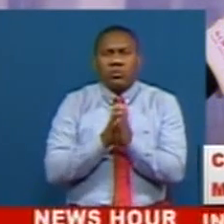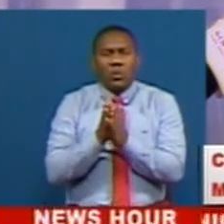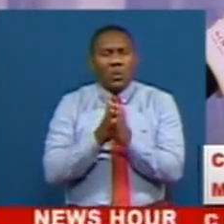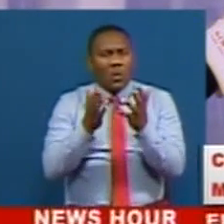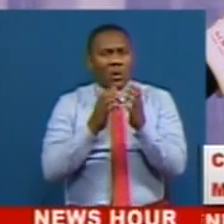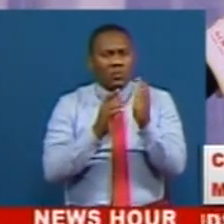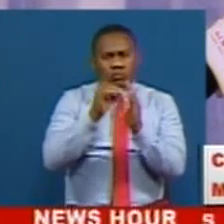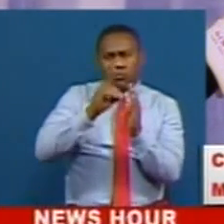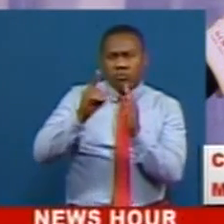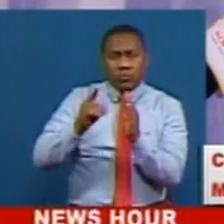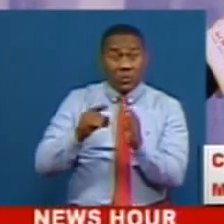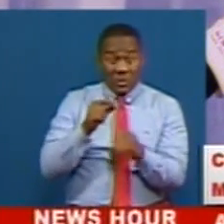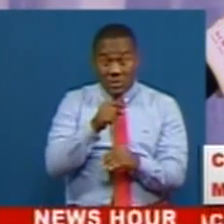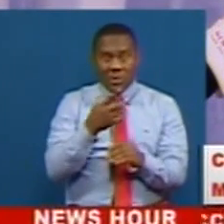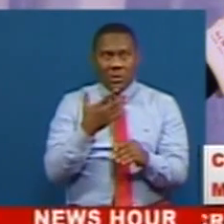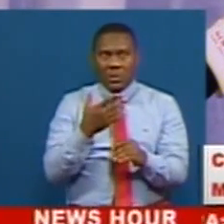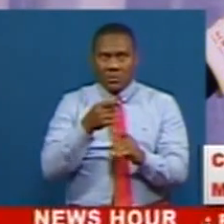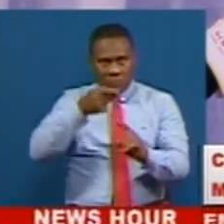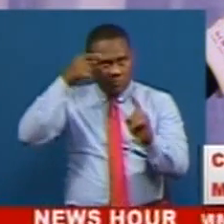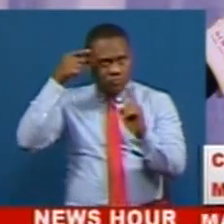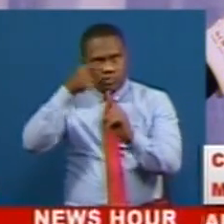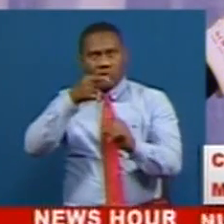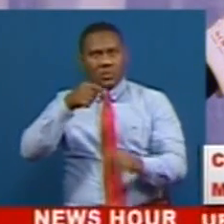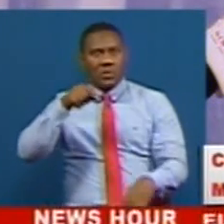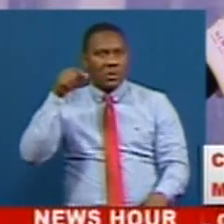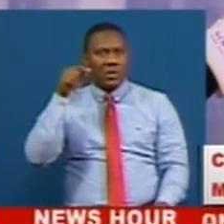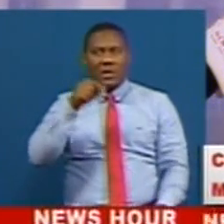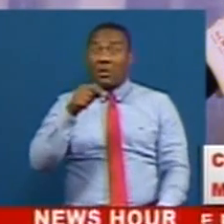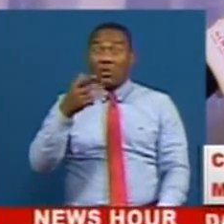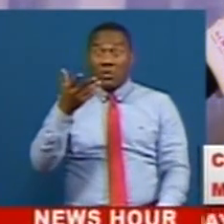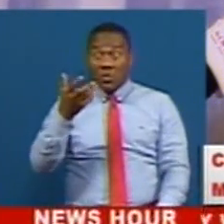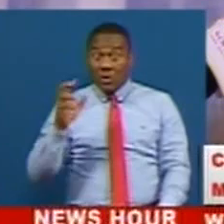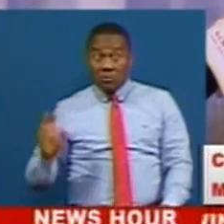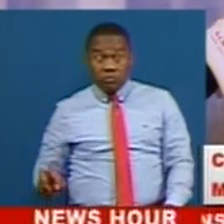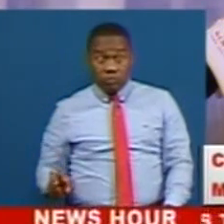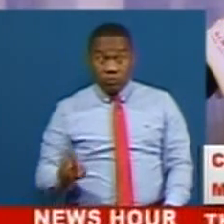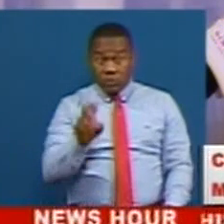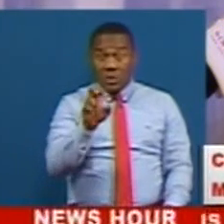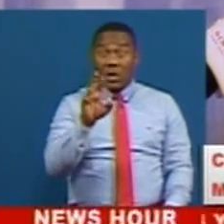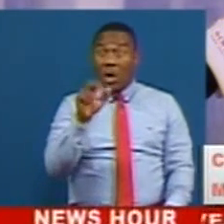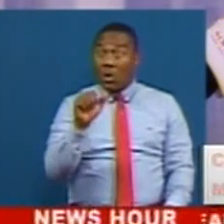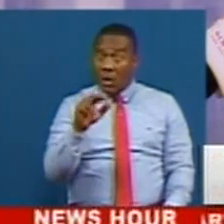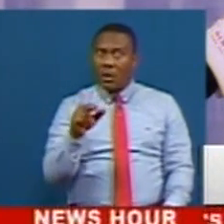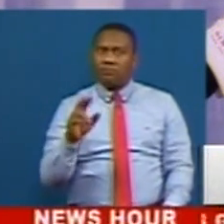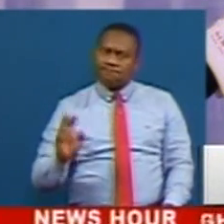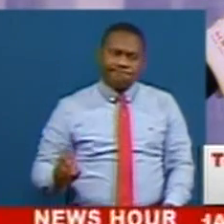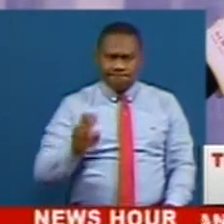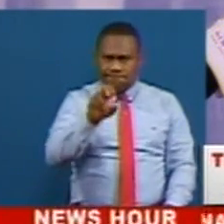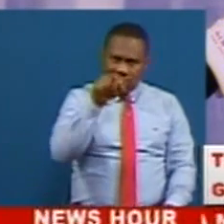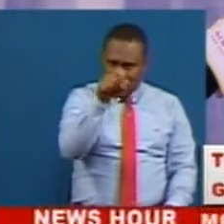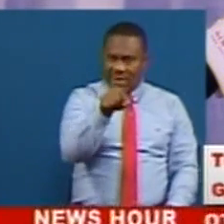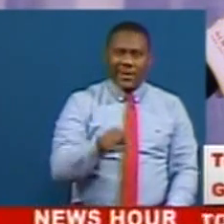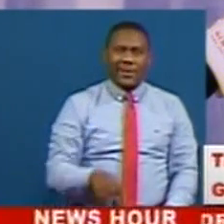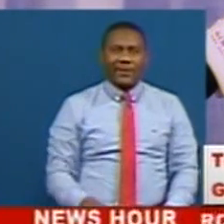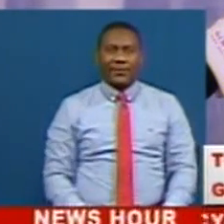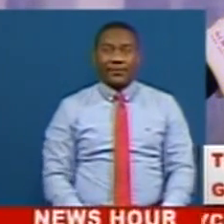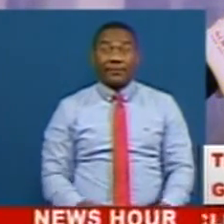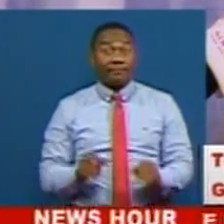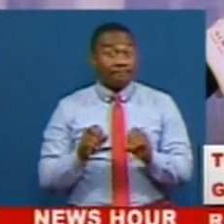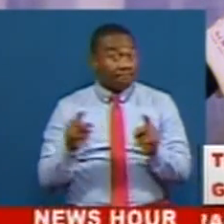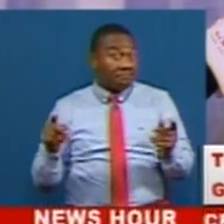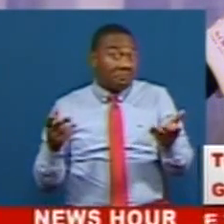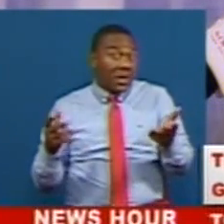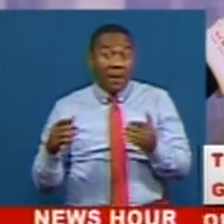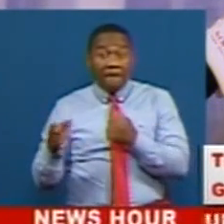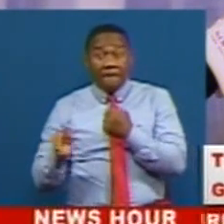develop as the iconic tourism destination in Accra. And this calls for opportunities for